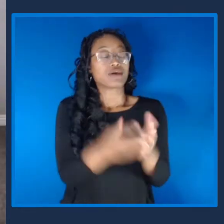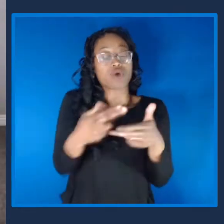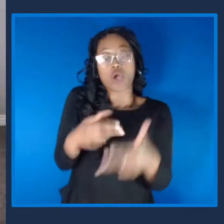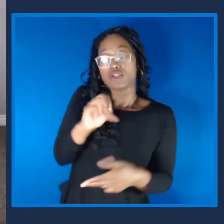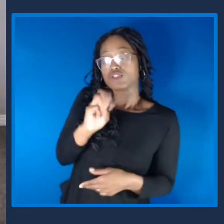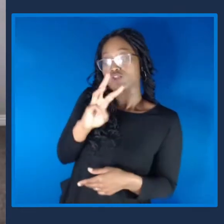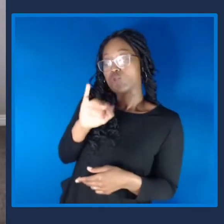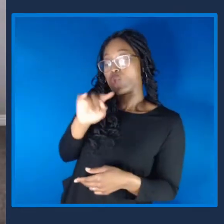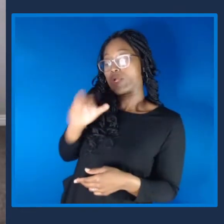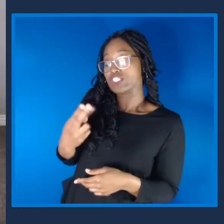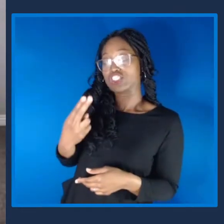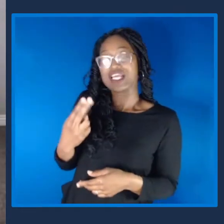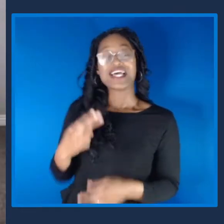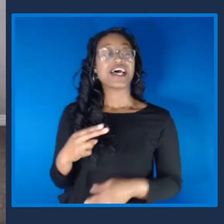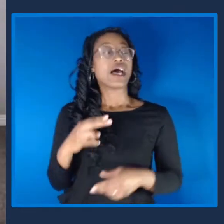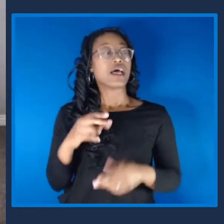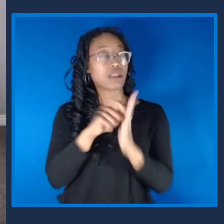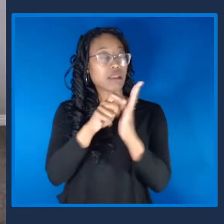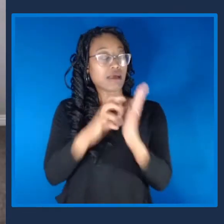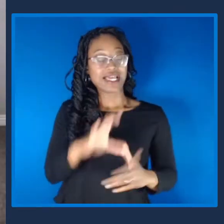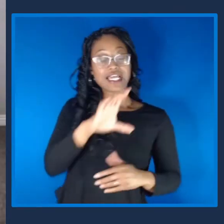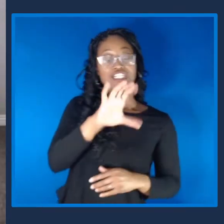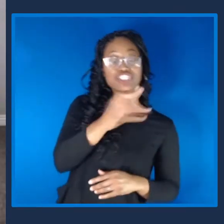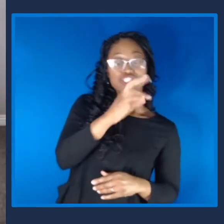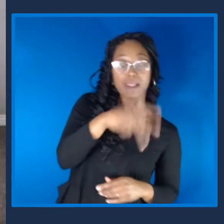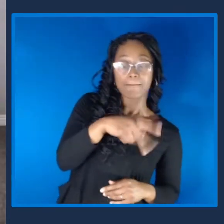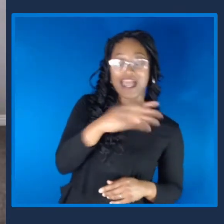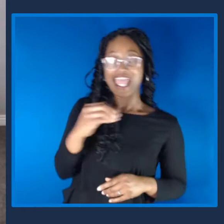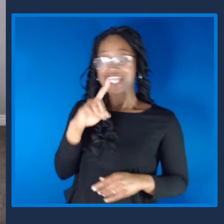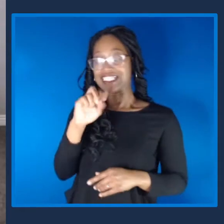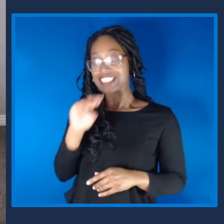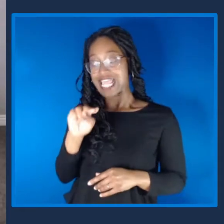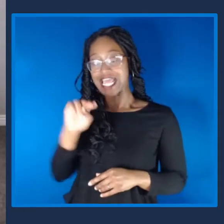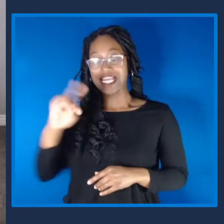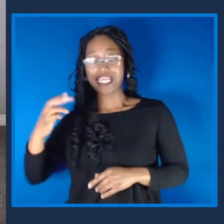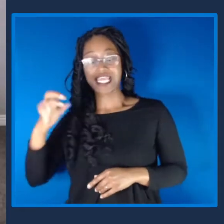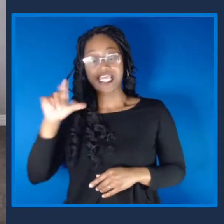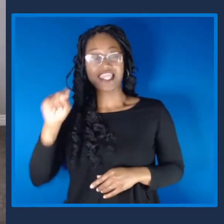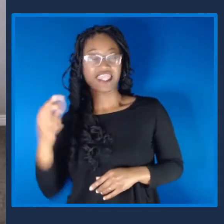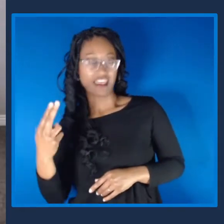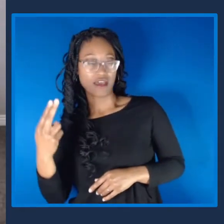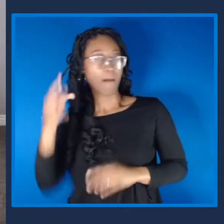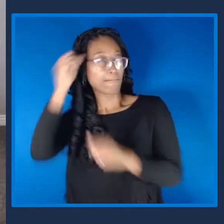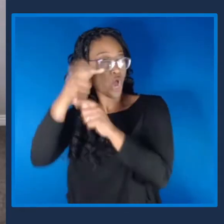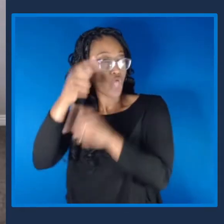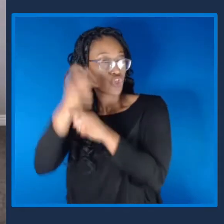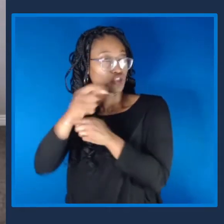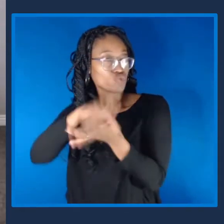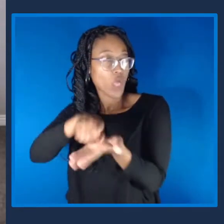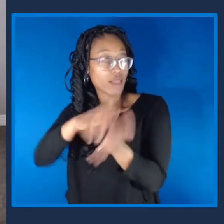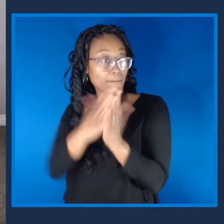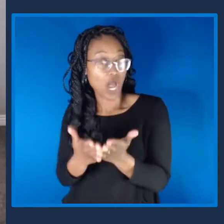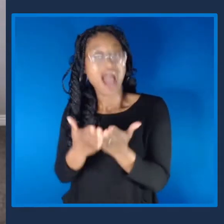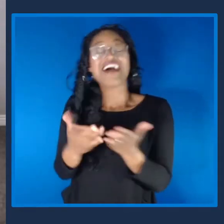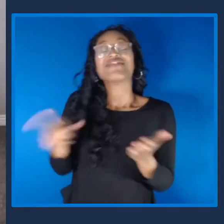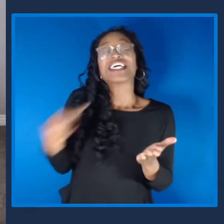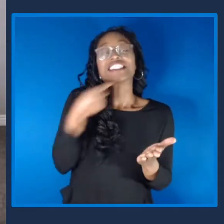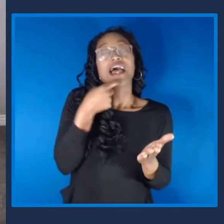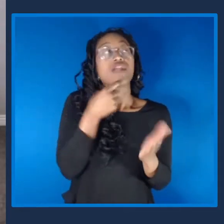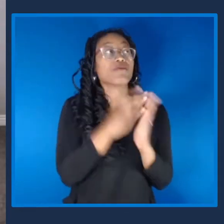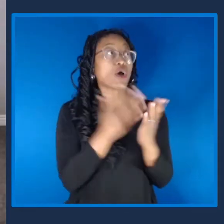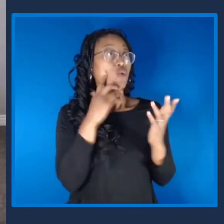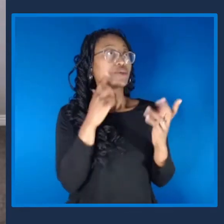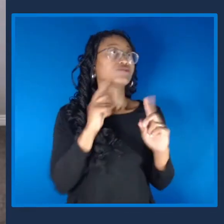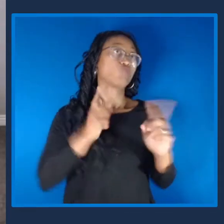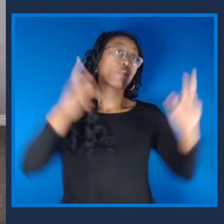Chip and Dan Heath. They're brothers. And it was a book about how to change when change is hard. And